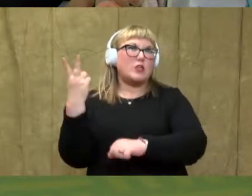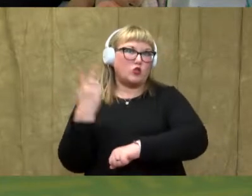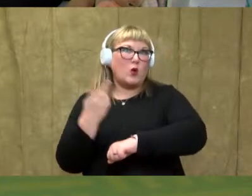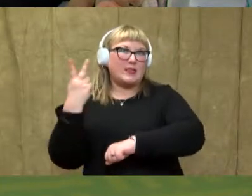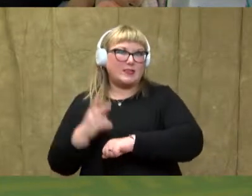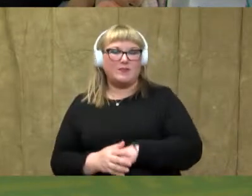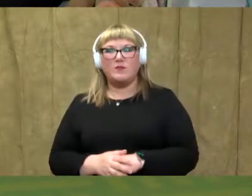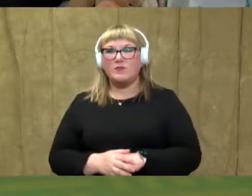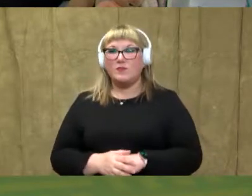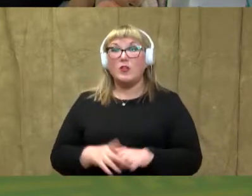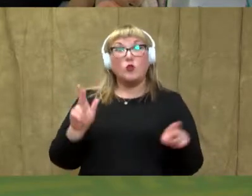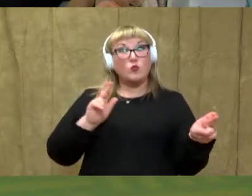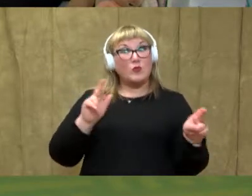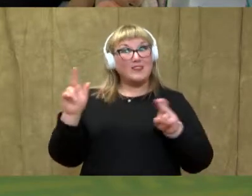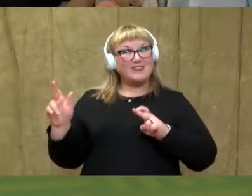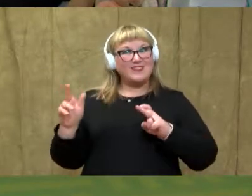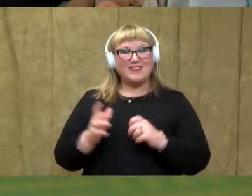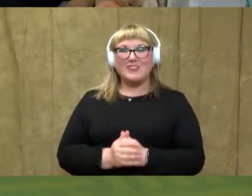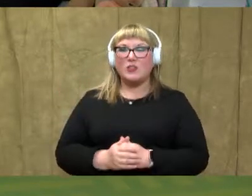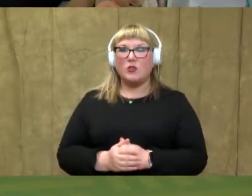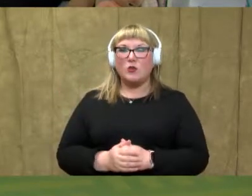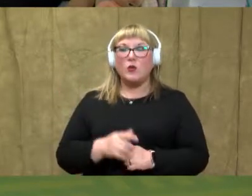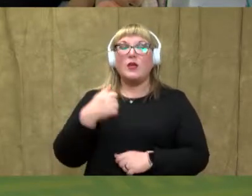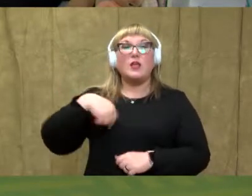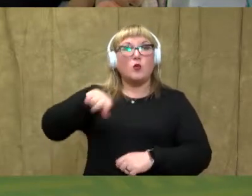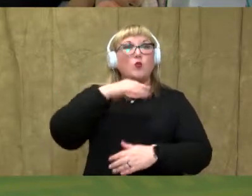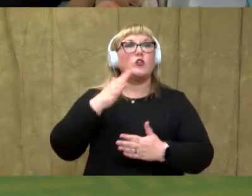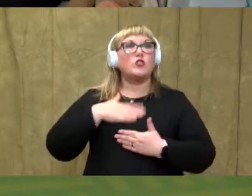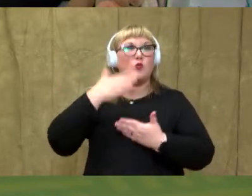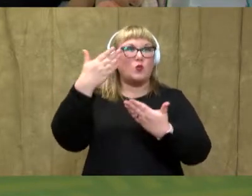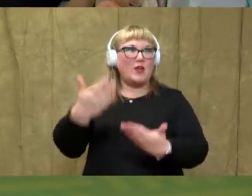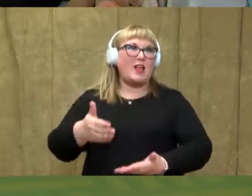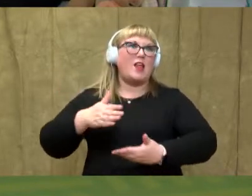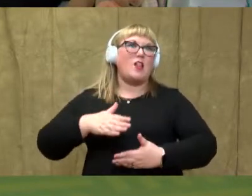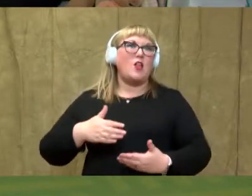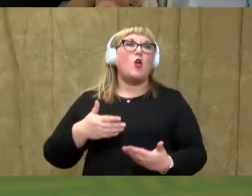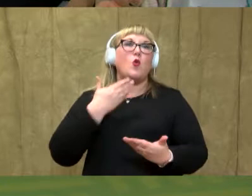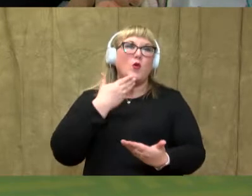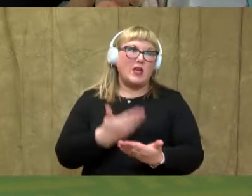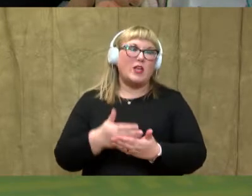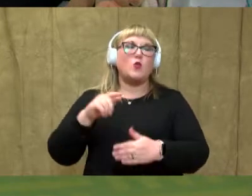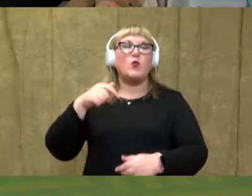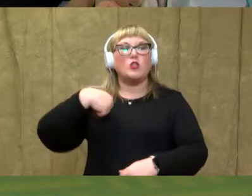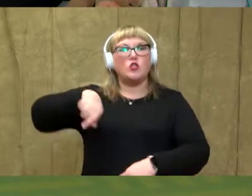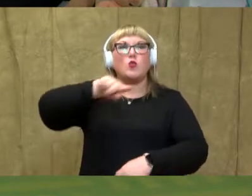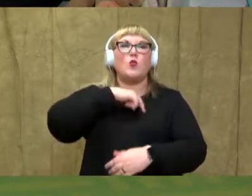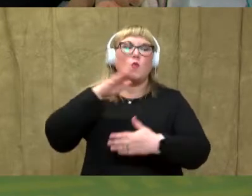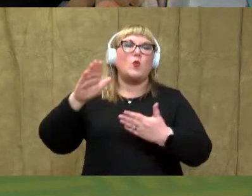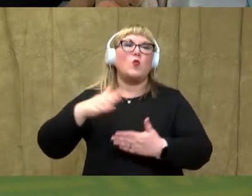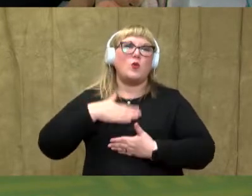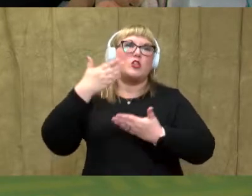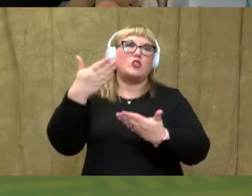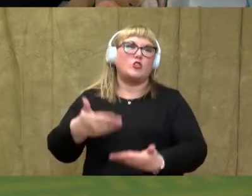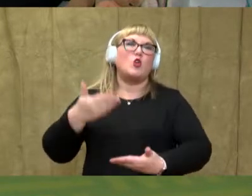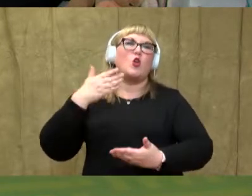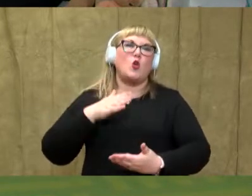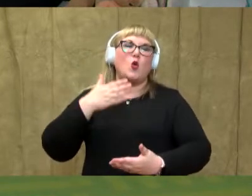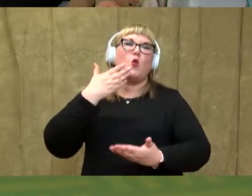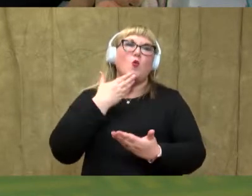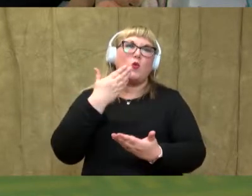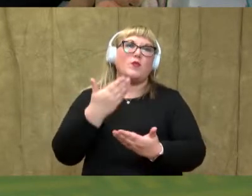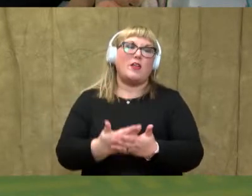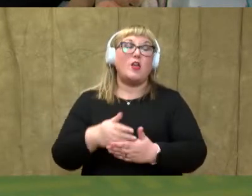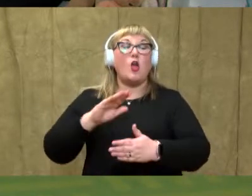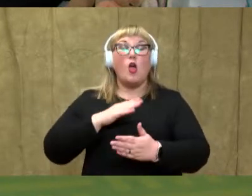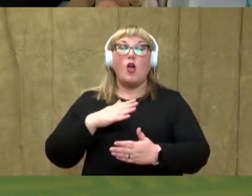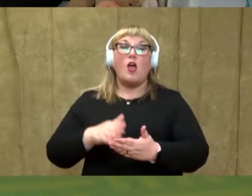ready? I'm ready. Let's do it. Okay. We wish you well. We wish you well. All through